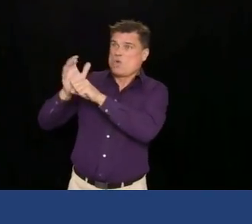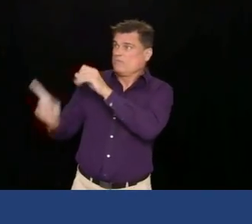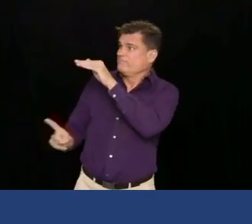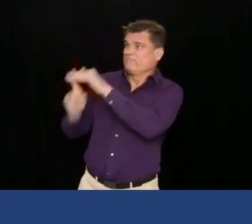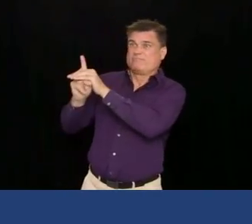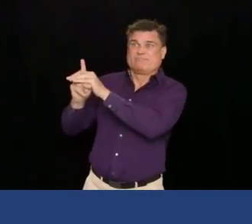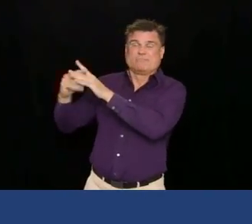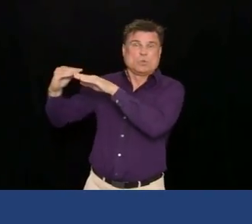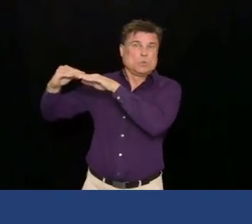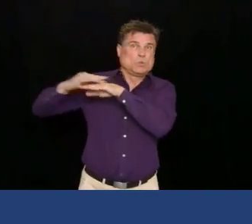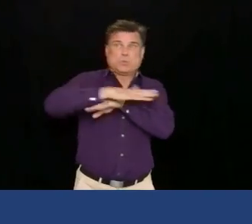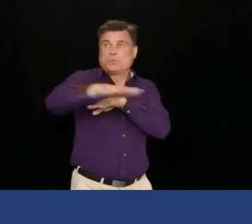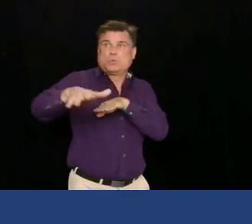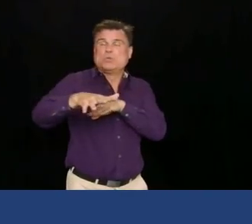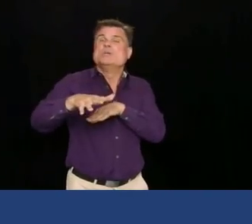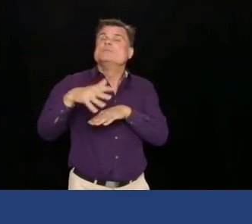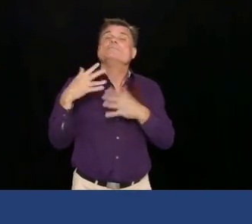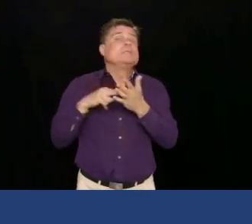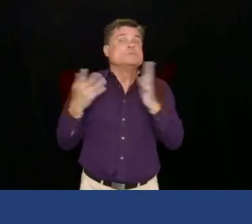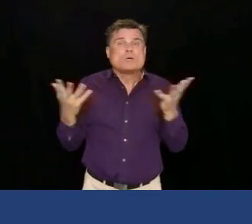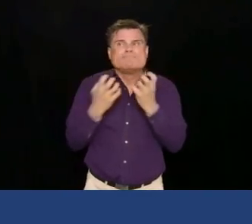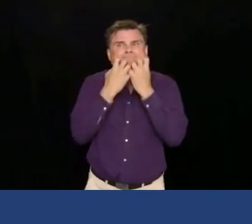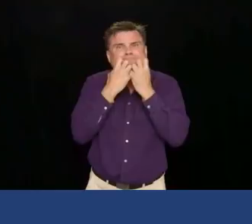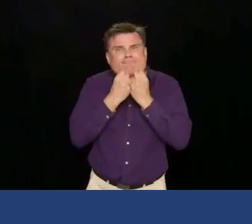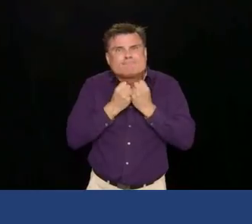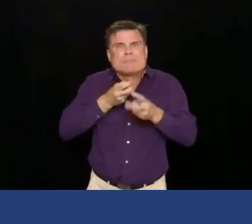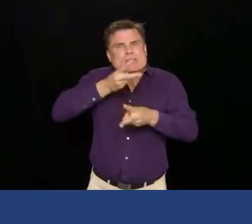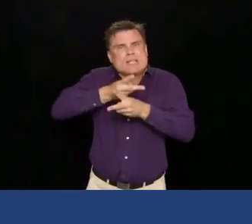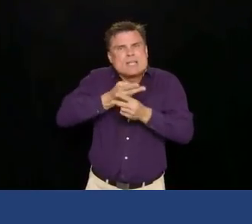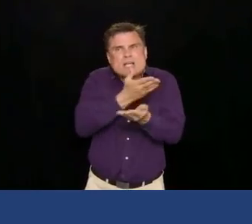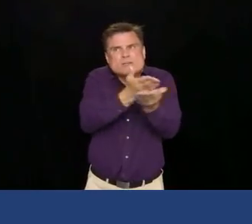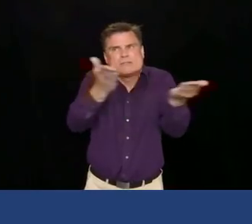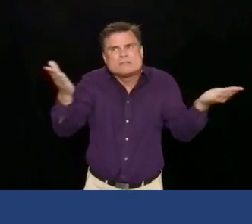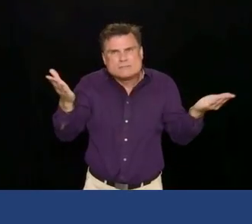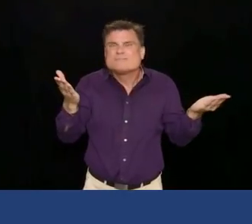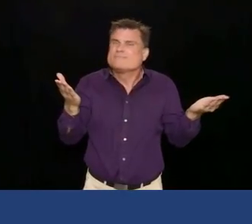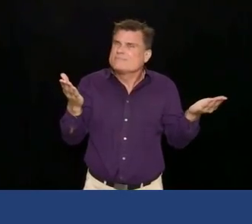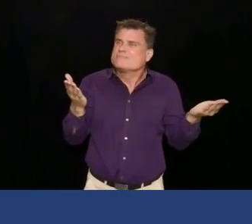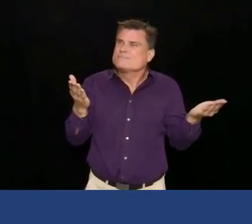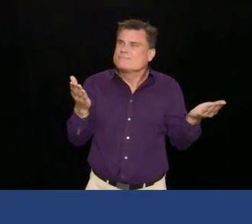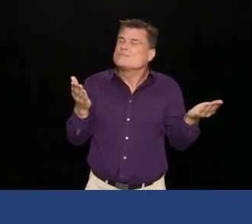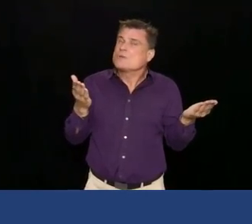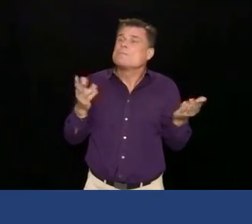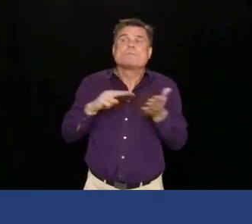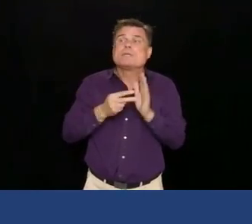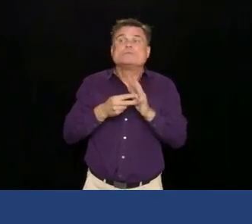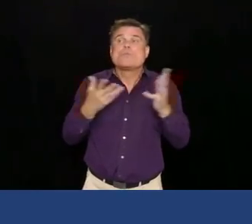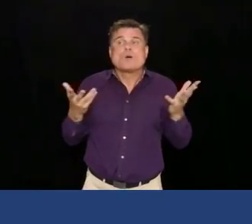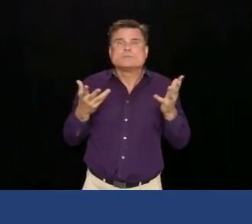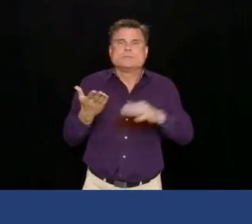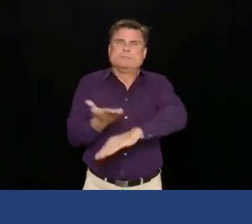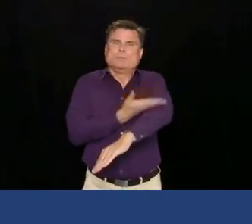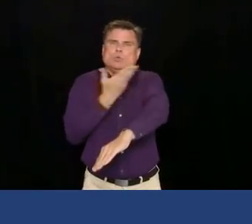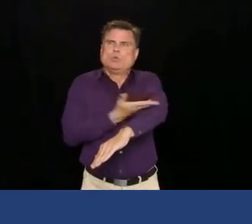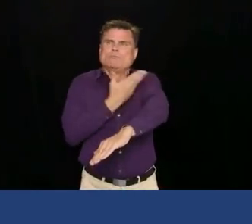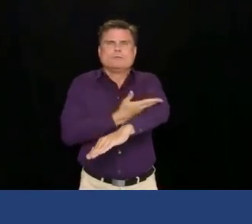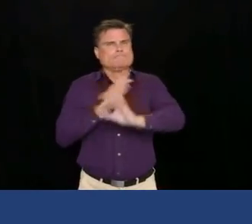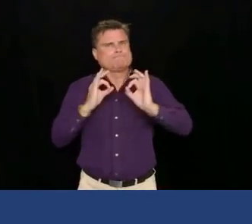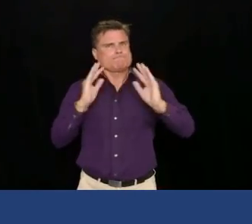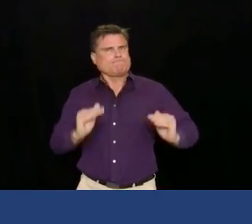how important our long-term care system is and how important it is that we continue to strengthen it.